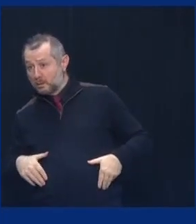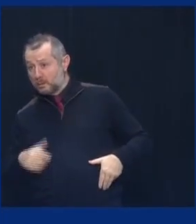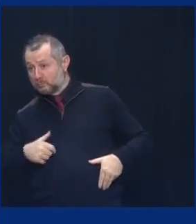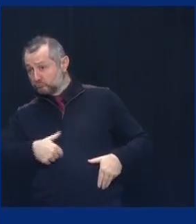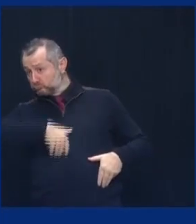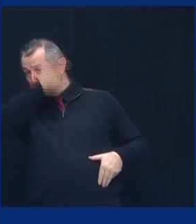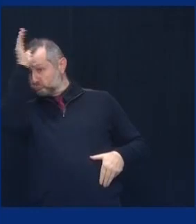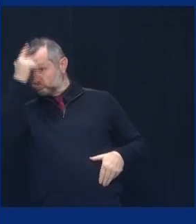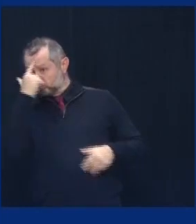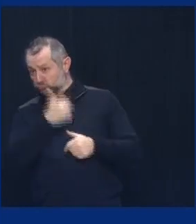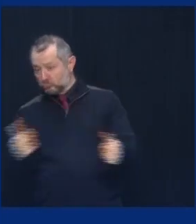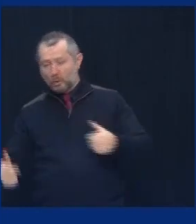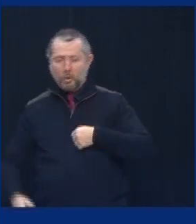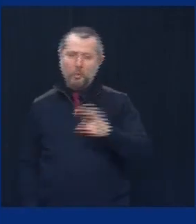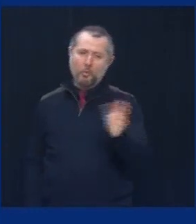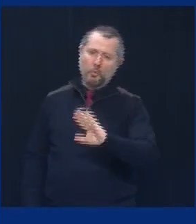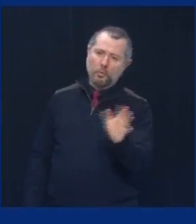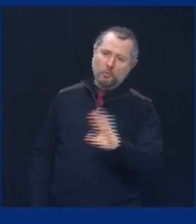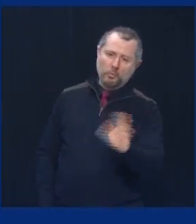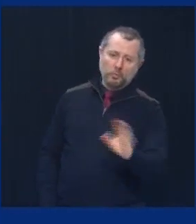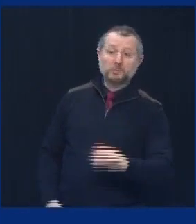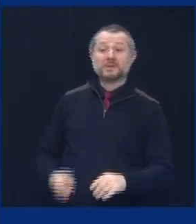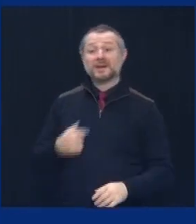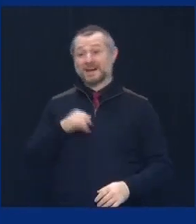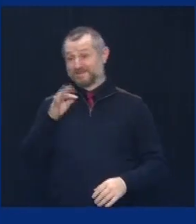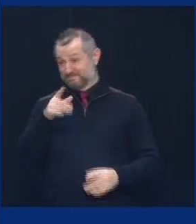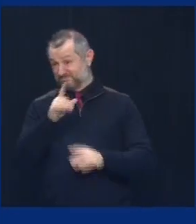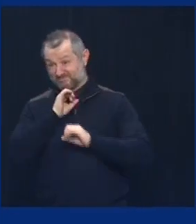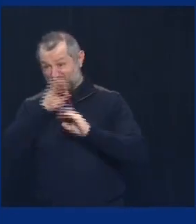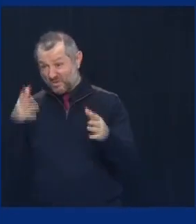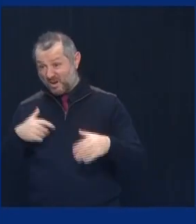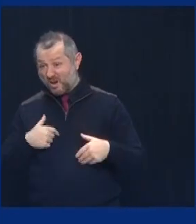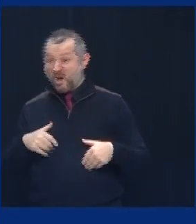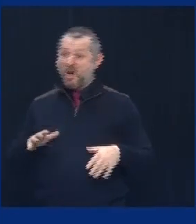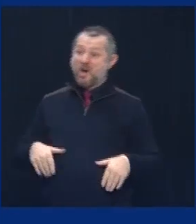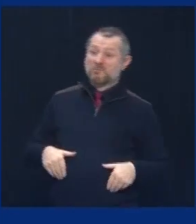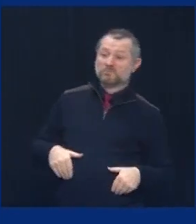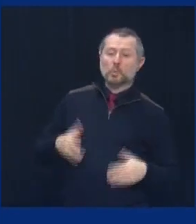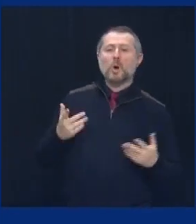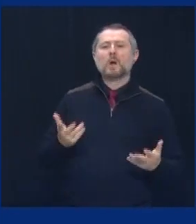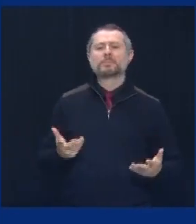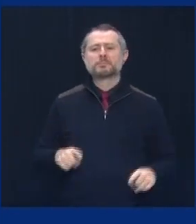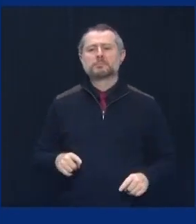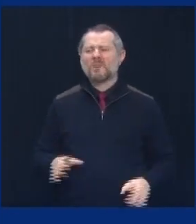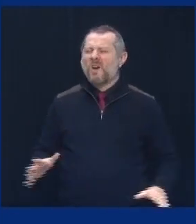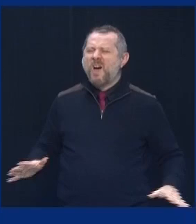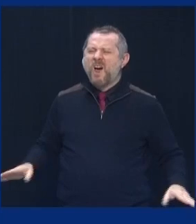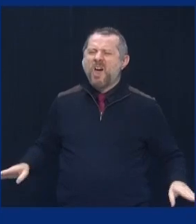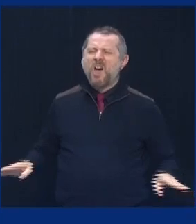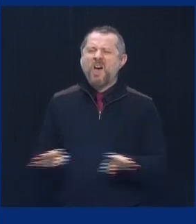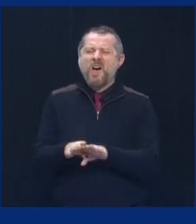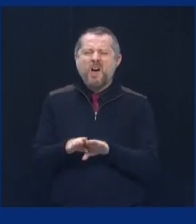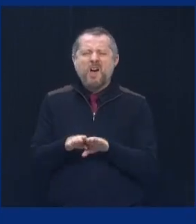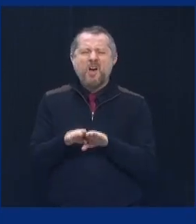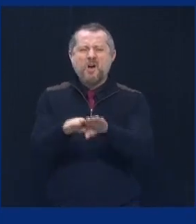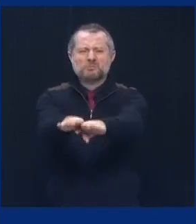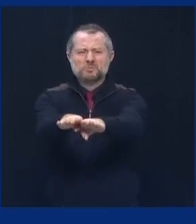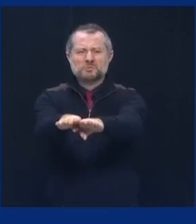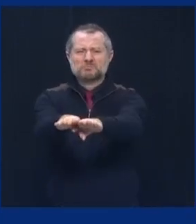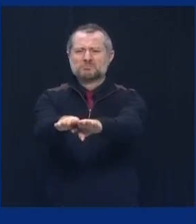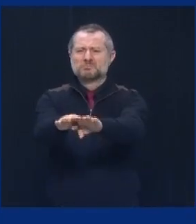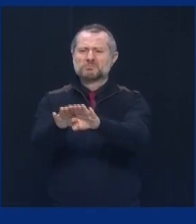fine. It's do nothing and we may go back to close down. And that hurts every